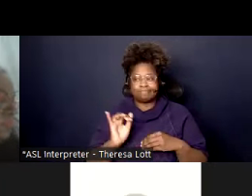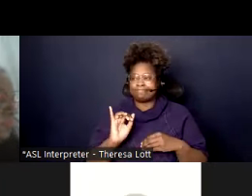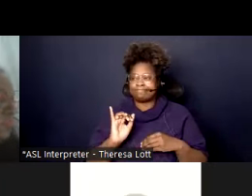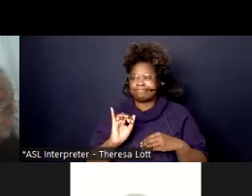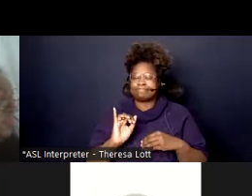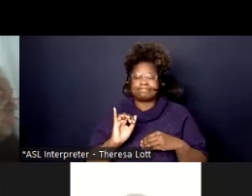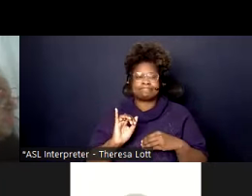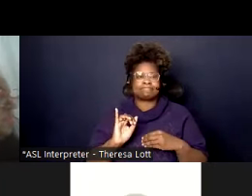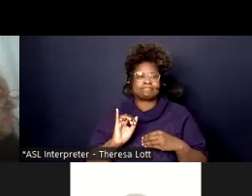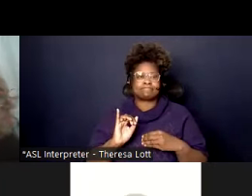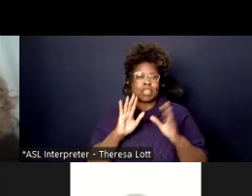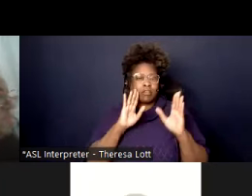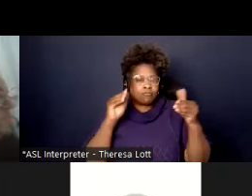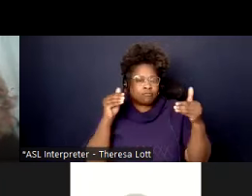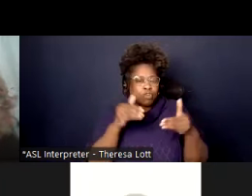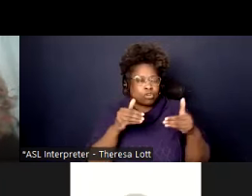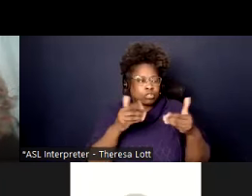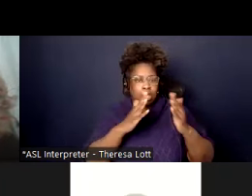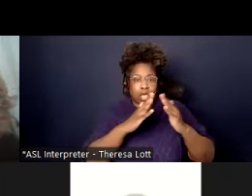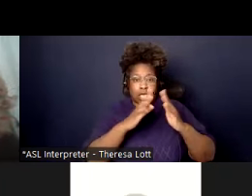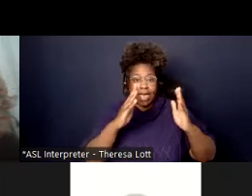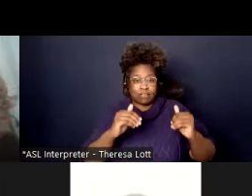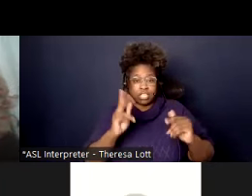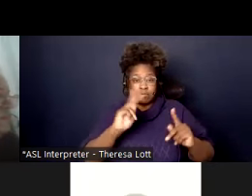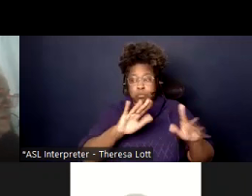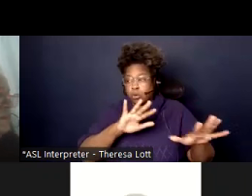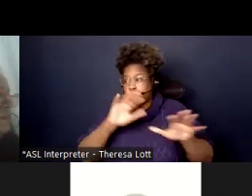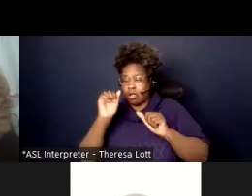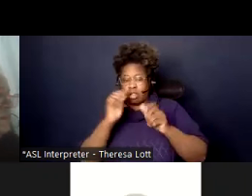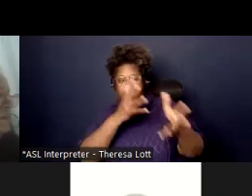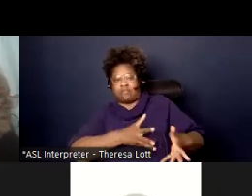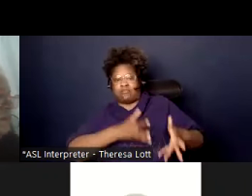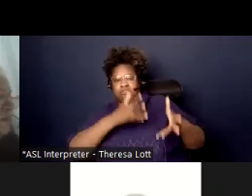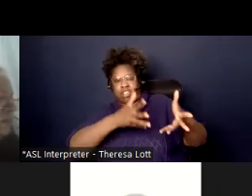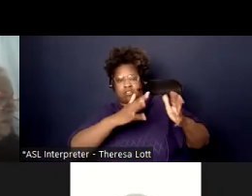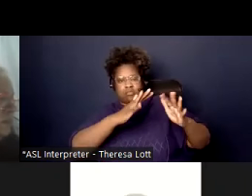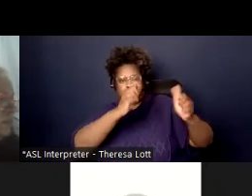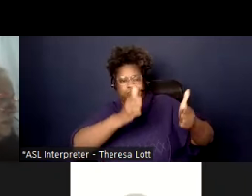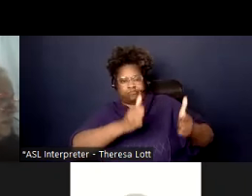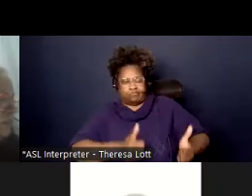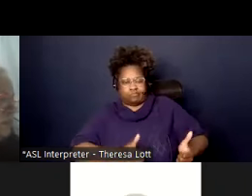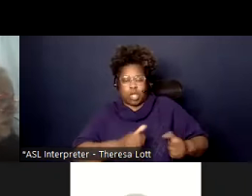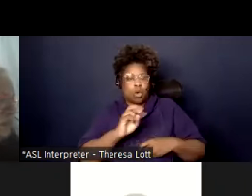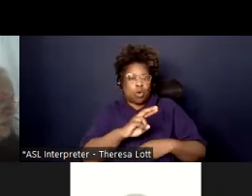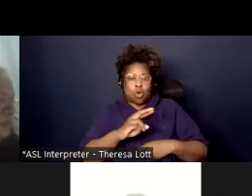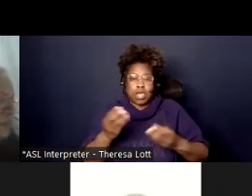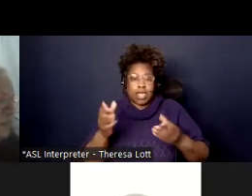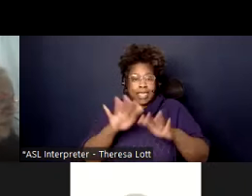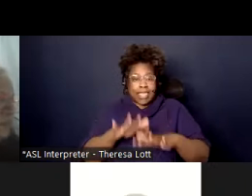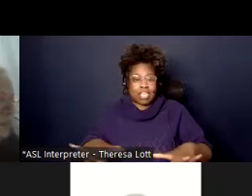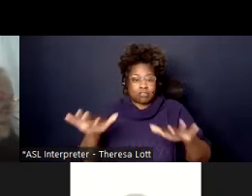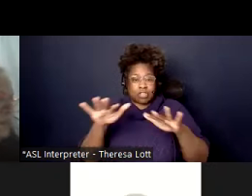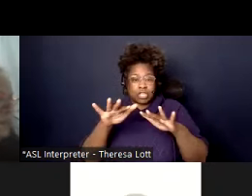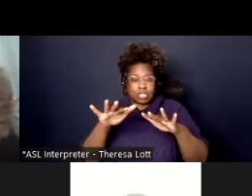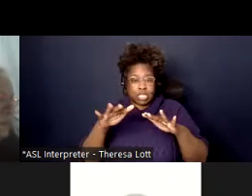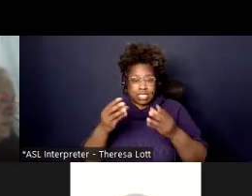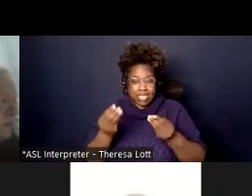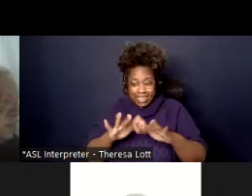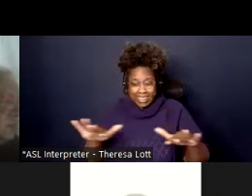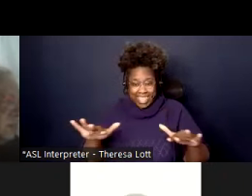targeting, of course, vacant and abandoned houses, low-lying areas, bringing in large property owners like the